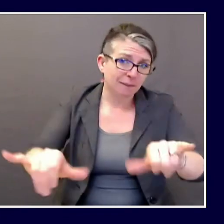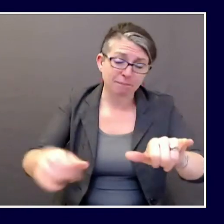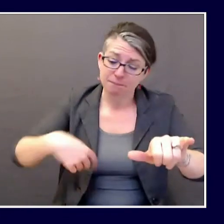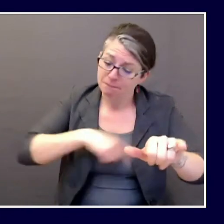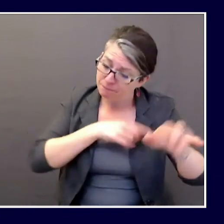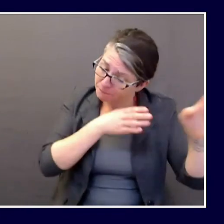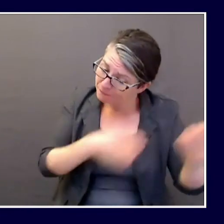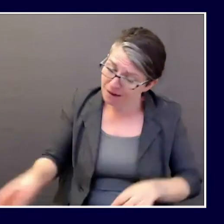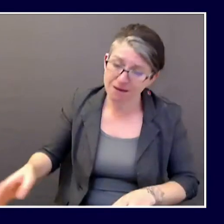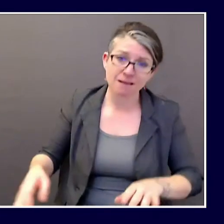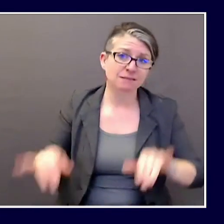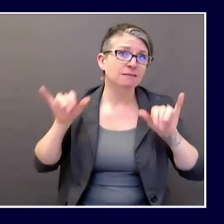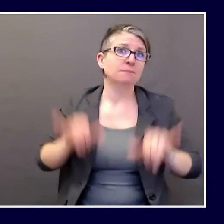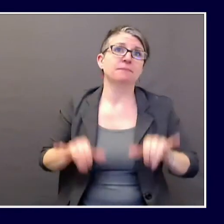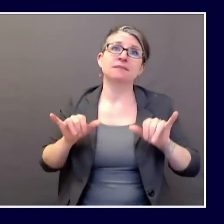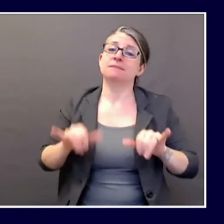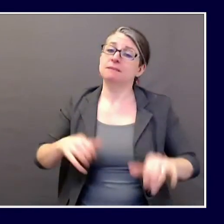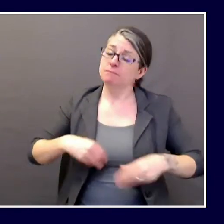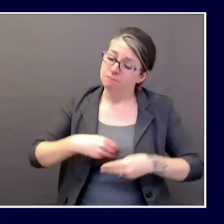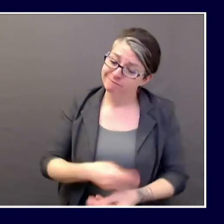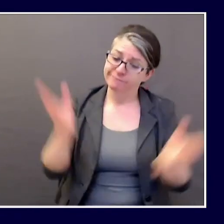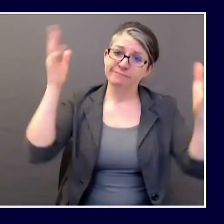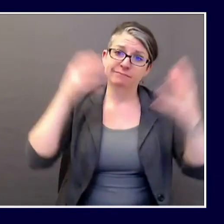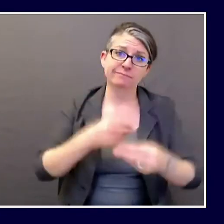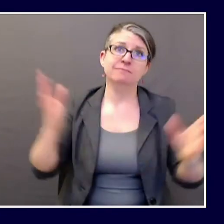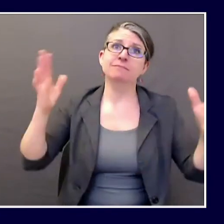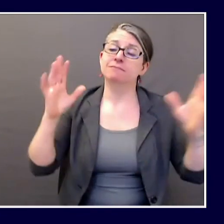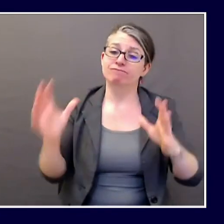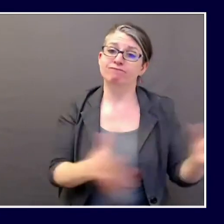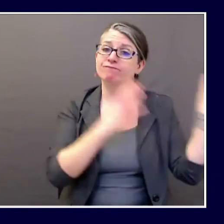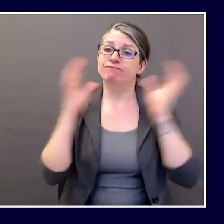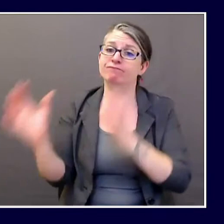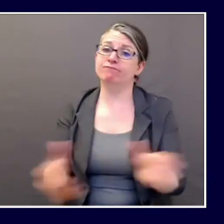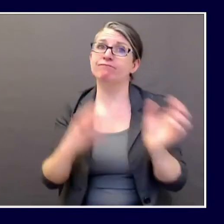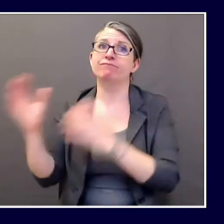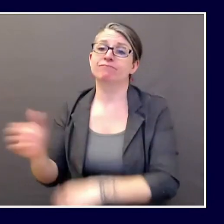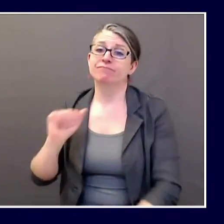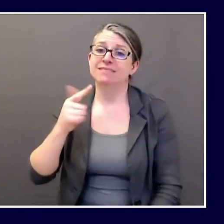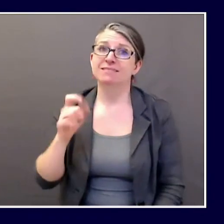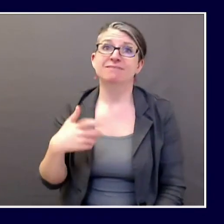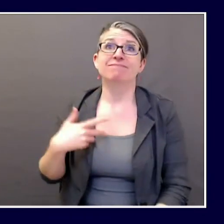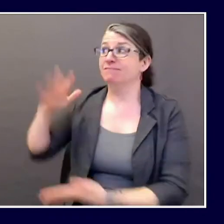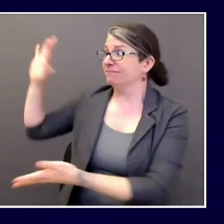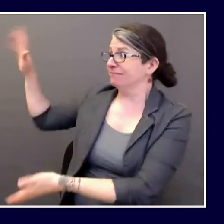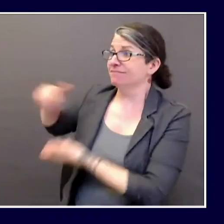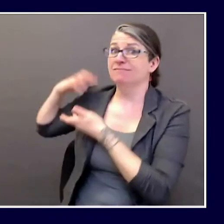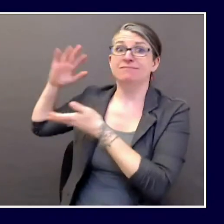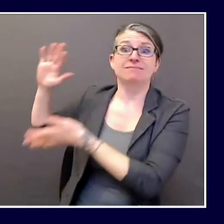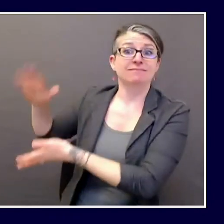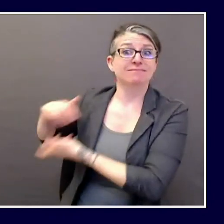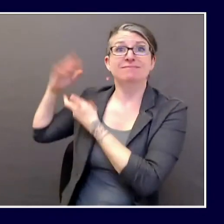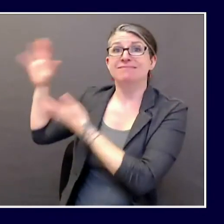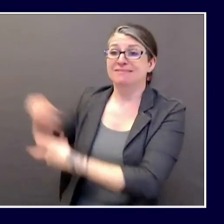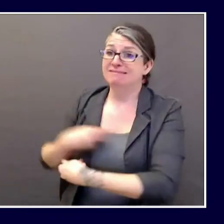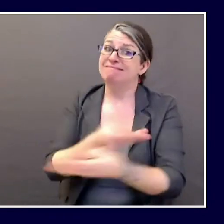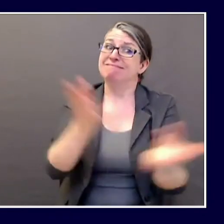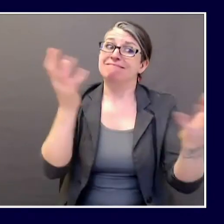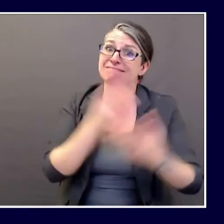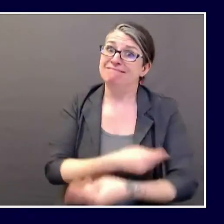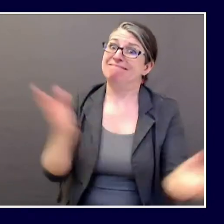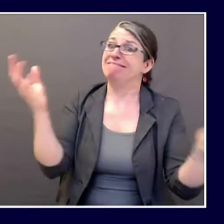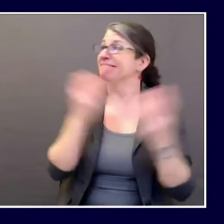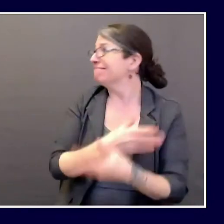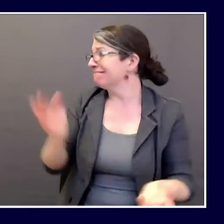earlier question. I can't promise you or anybody in your shoes about when between May and